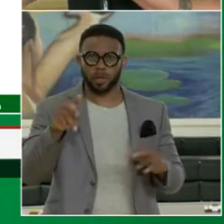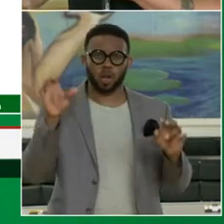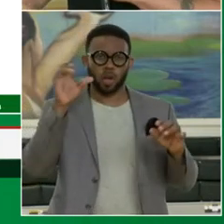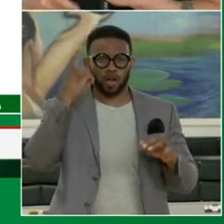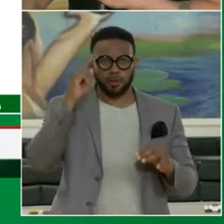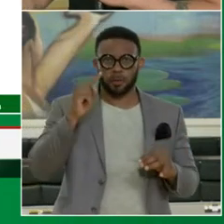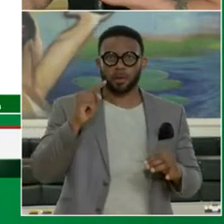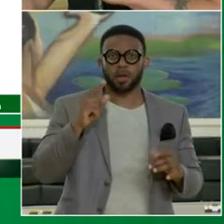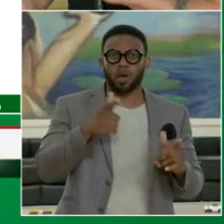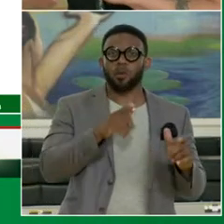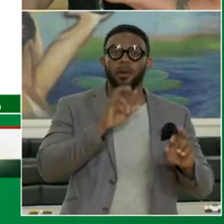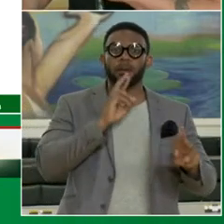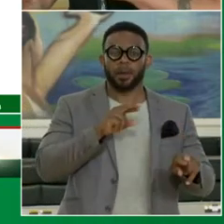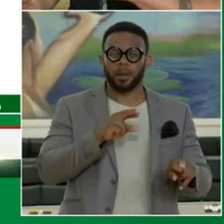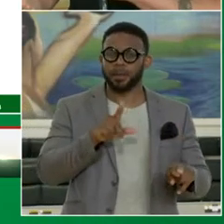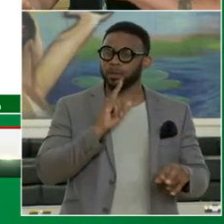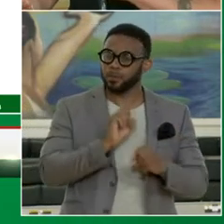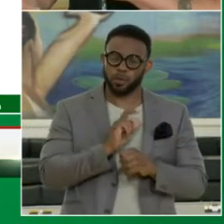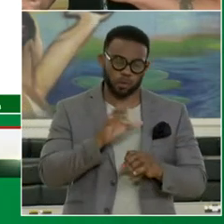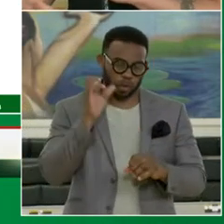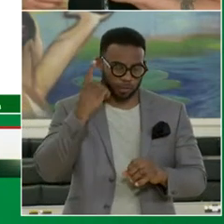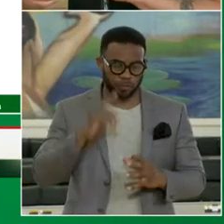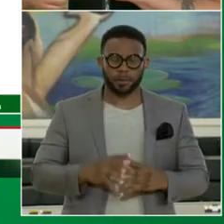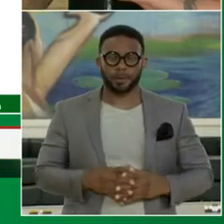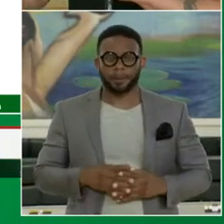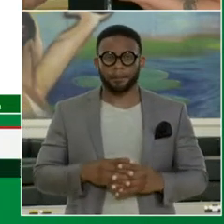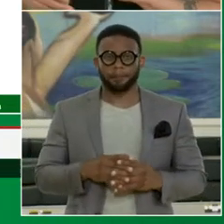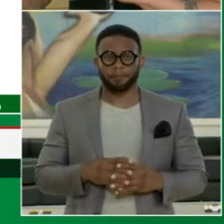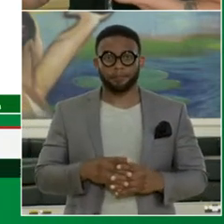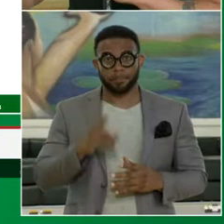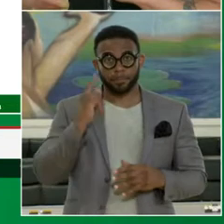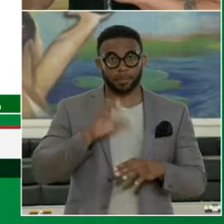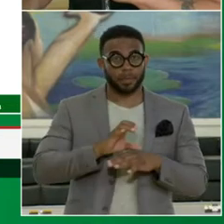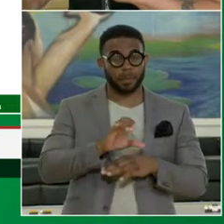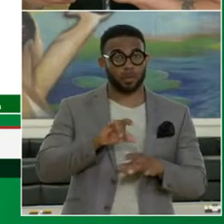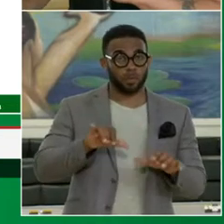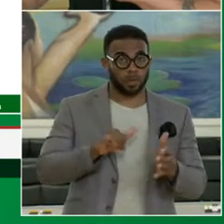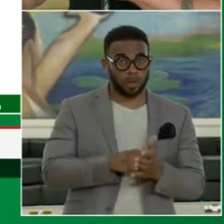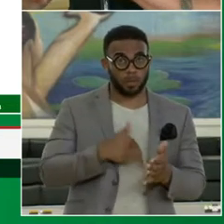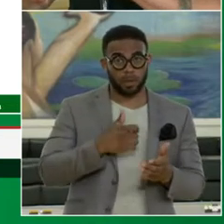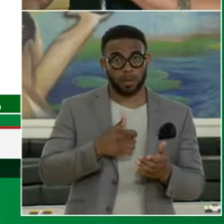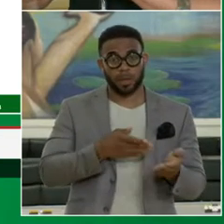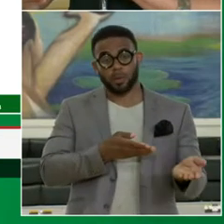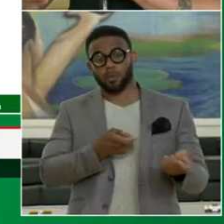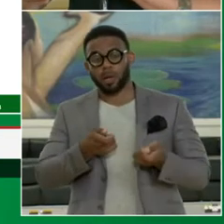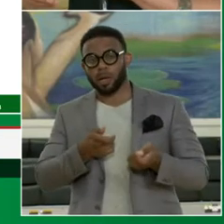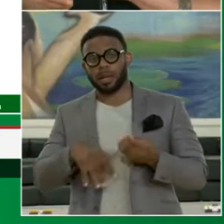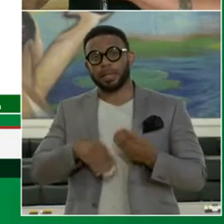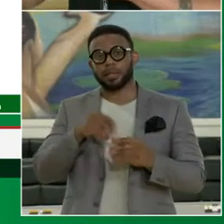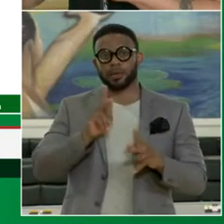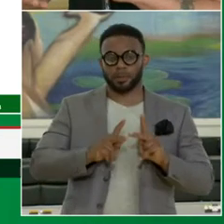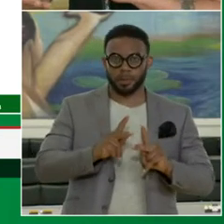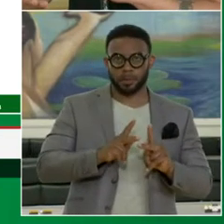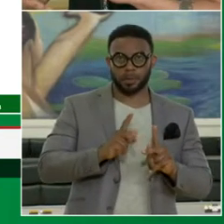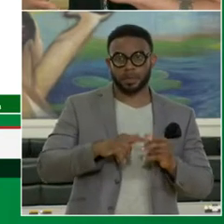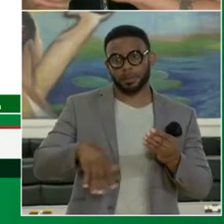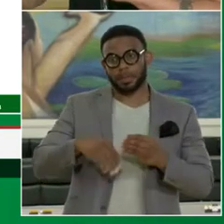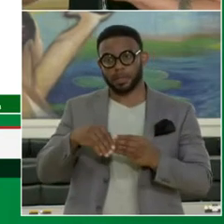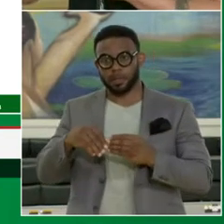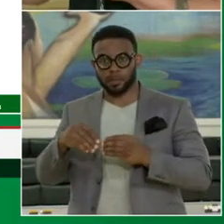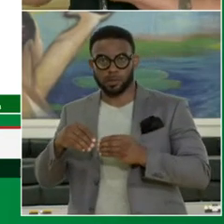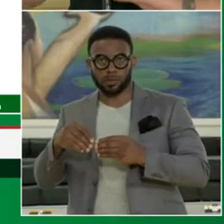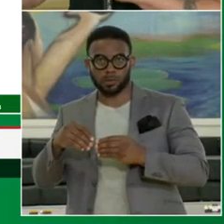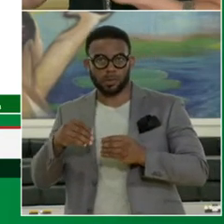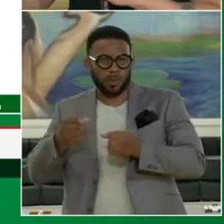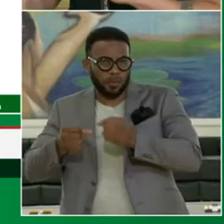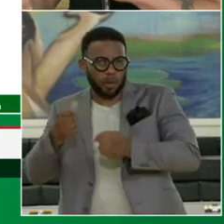looking for a rapid response. I mean, that's really what you're looking for. For and able to do that, we needed to bring on additional people and some additional vehicles so